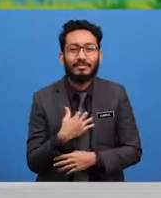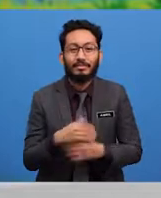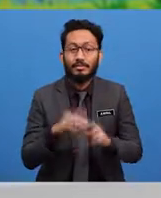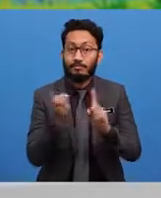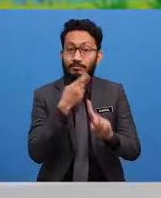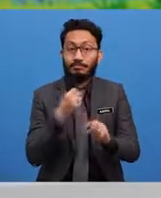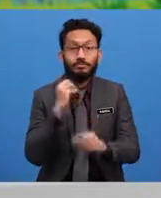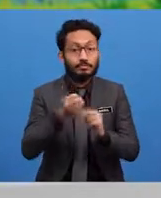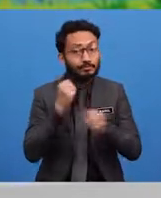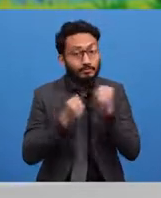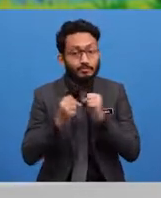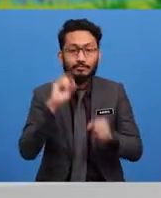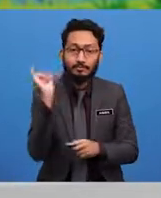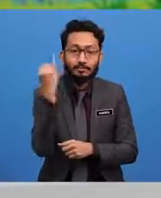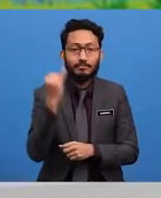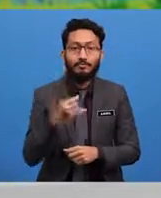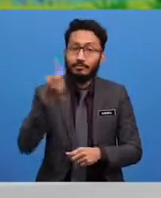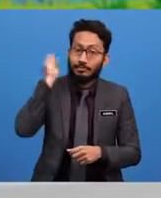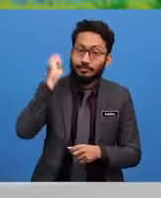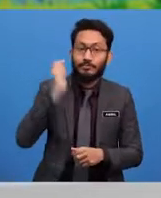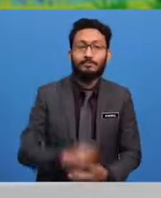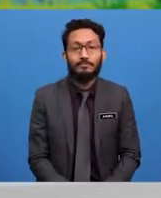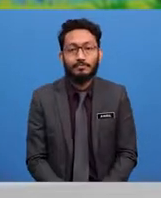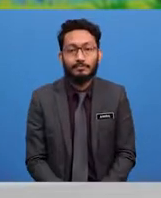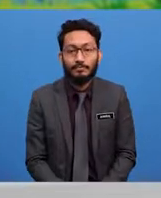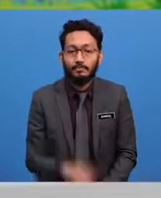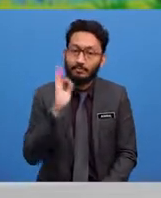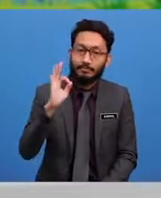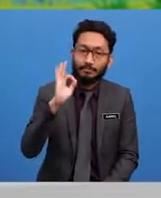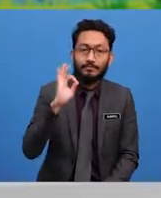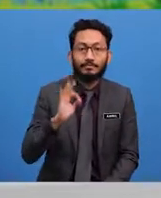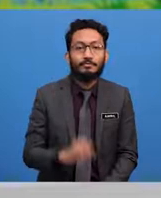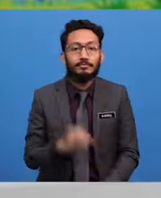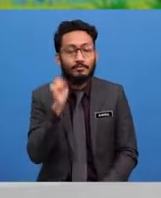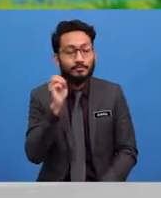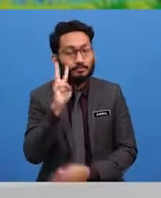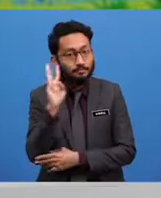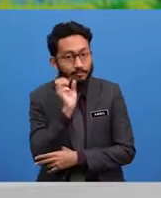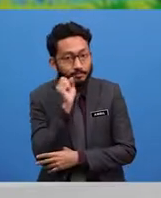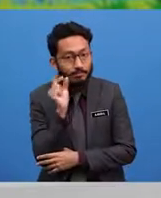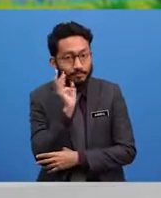run just now. Okay, Gram Whiz, take a deep breath, will you?